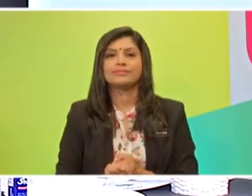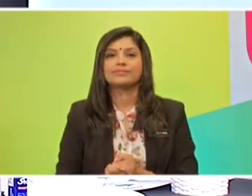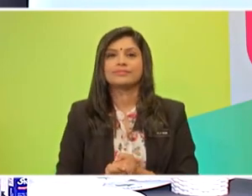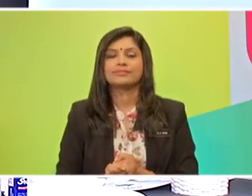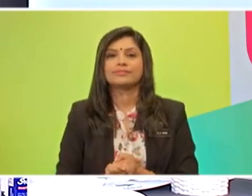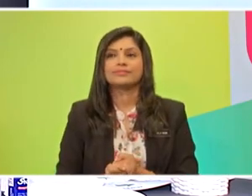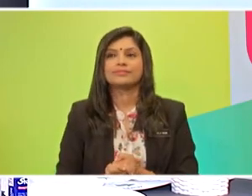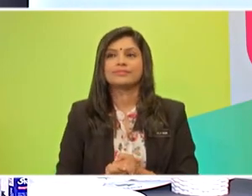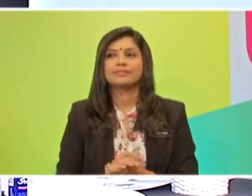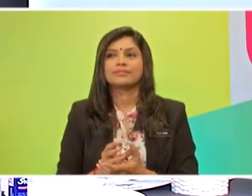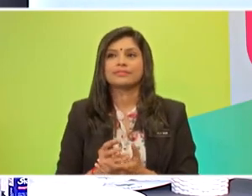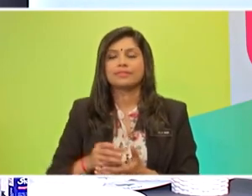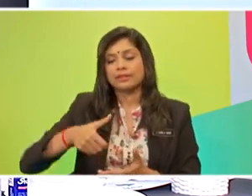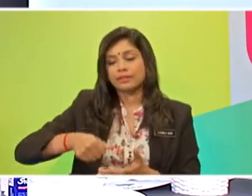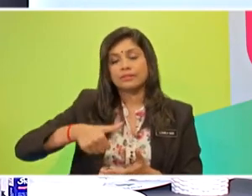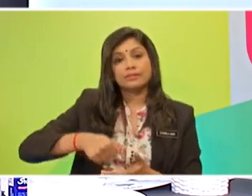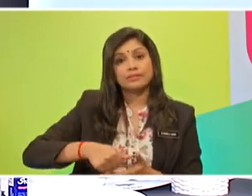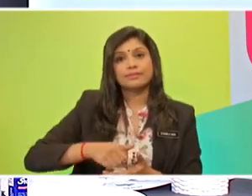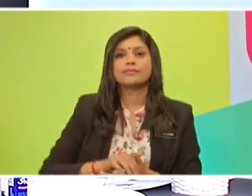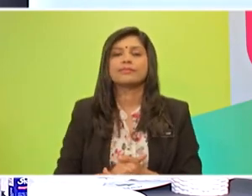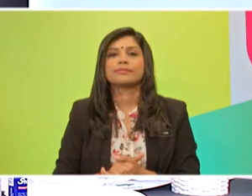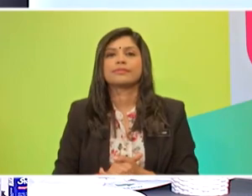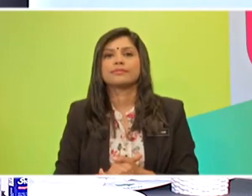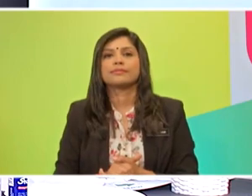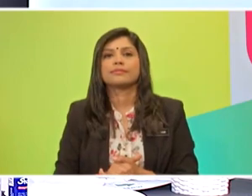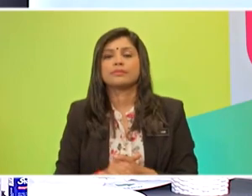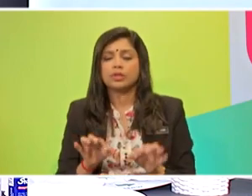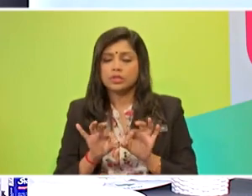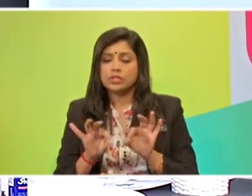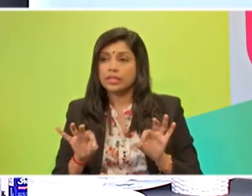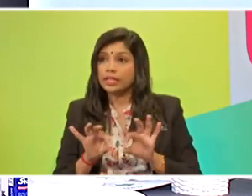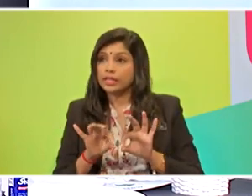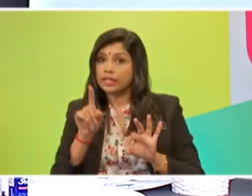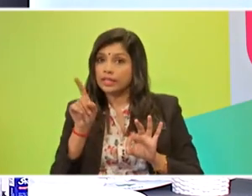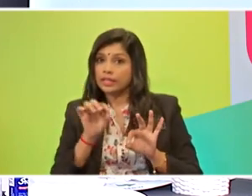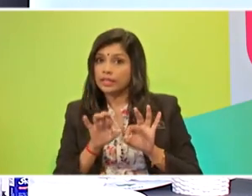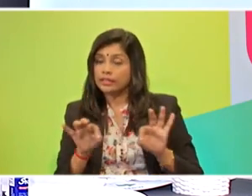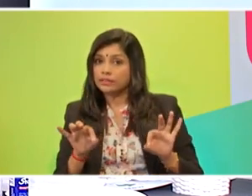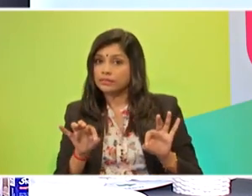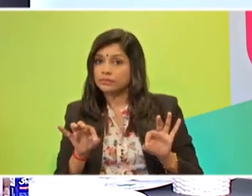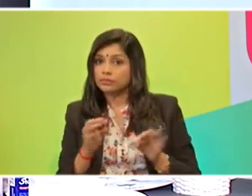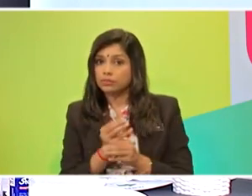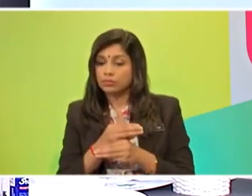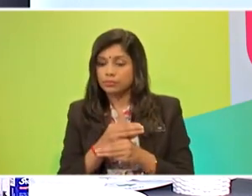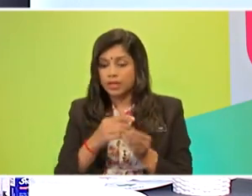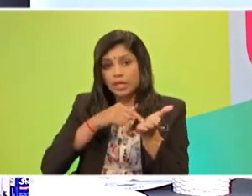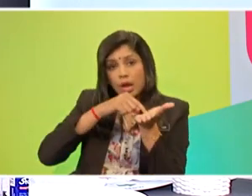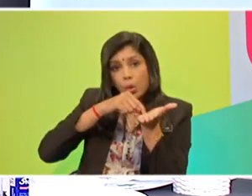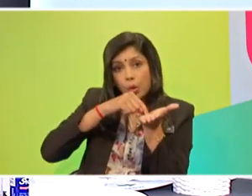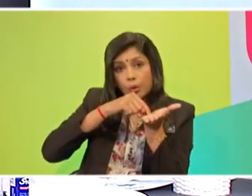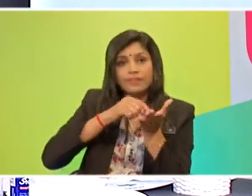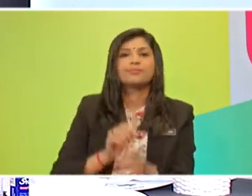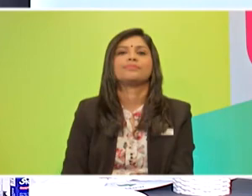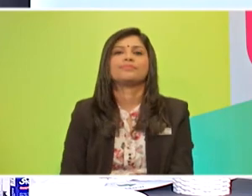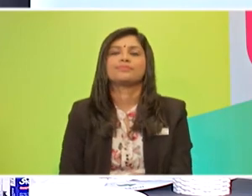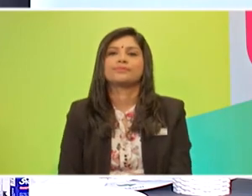Paper fasteners. And also a stick, a sharp stick. Okay. To make hole. All but right. Sean, since we are going